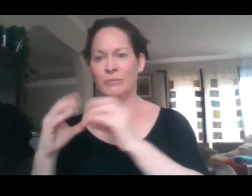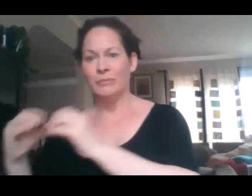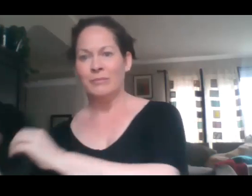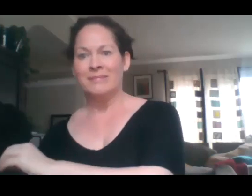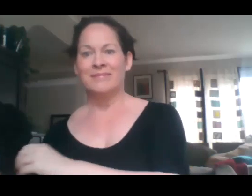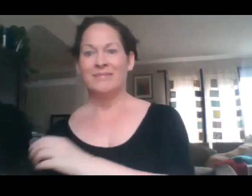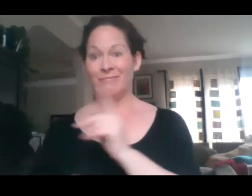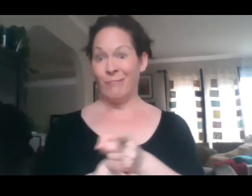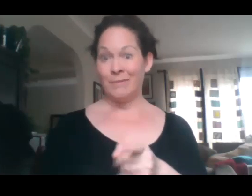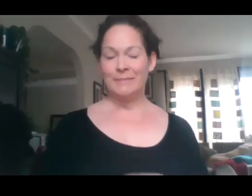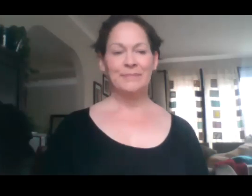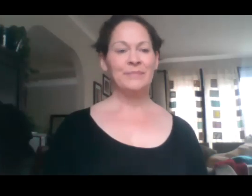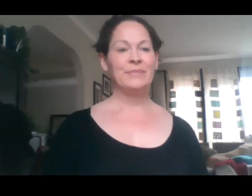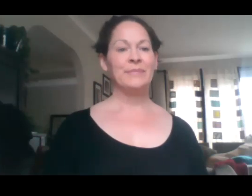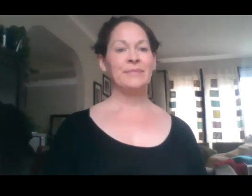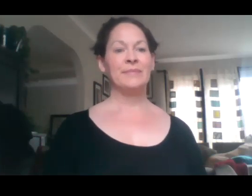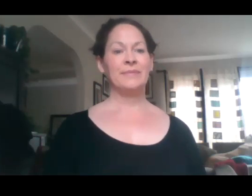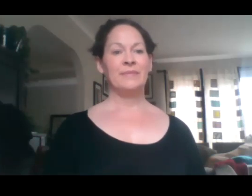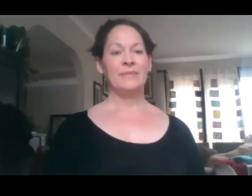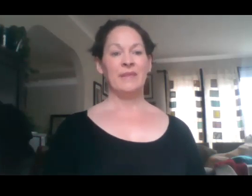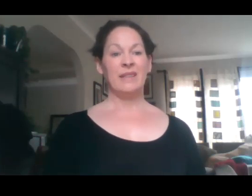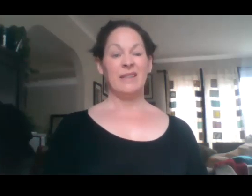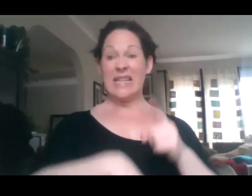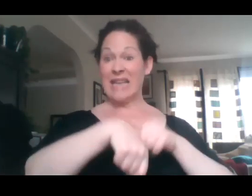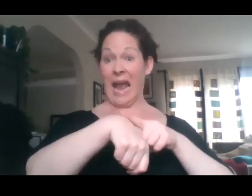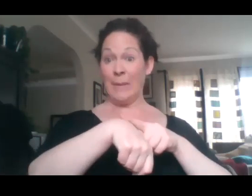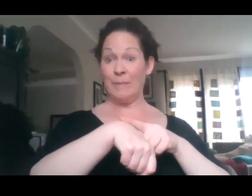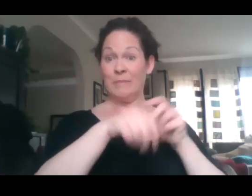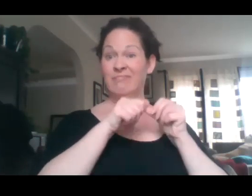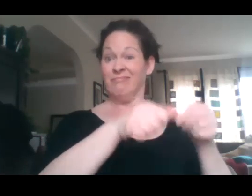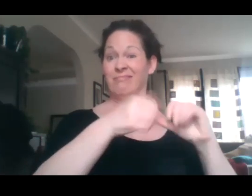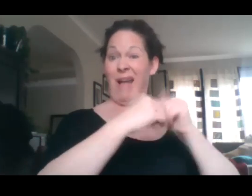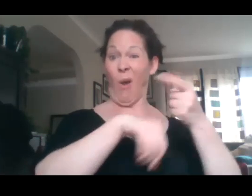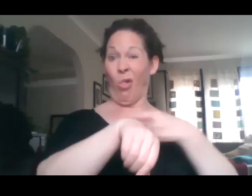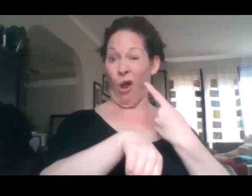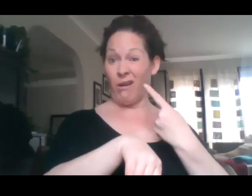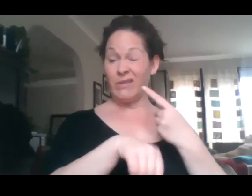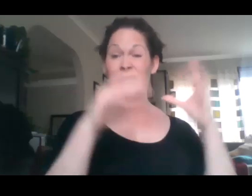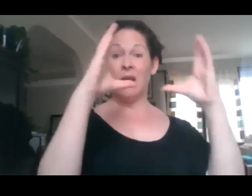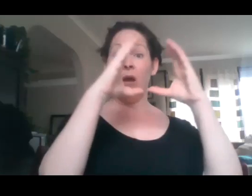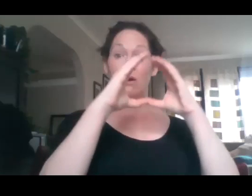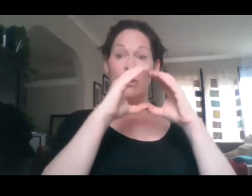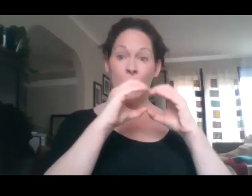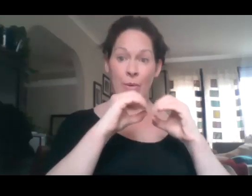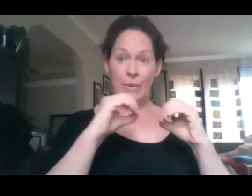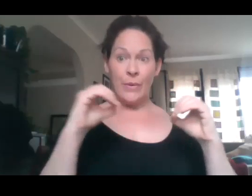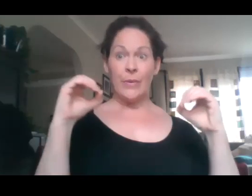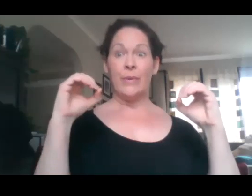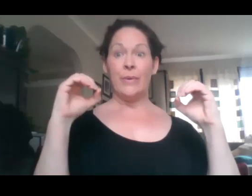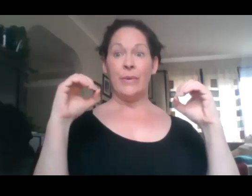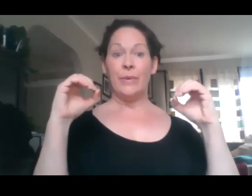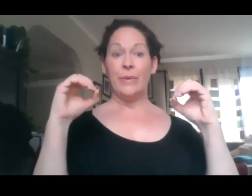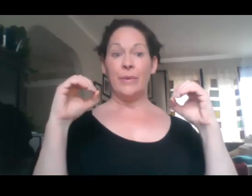Well, there's a time it takes for a cell to split, and that time makes successive